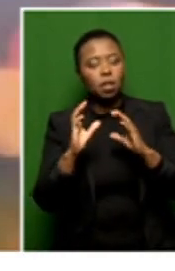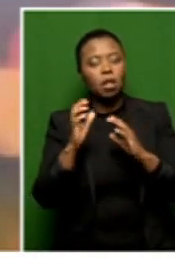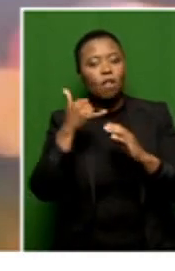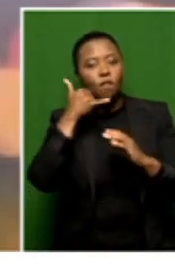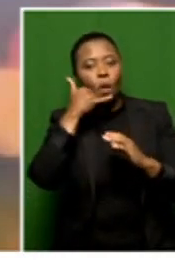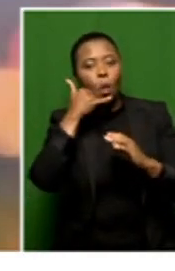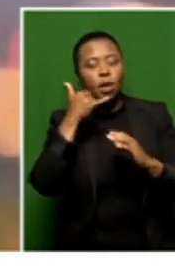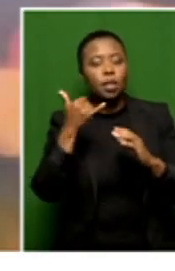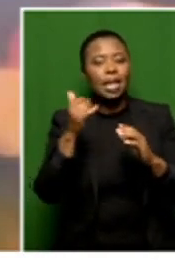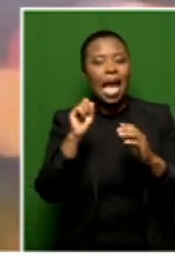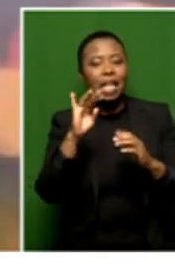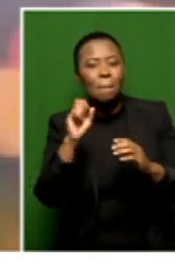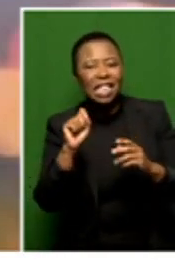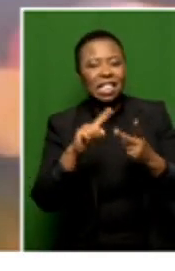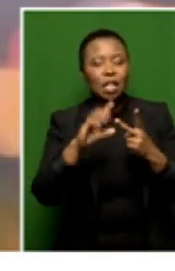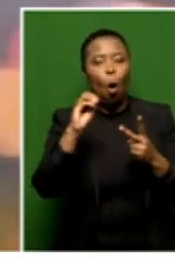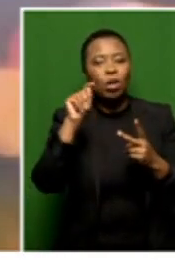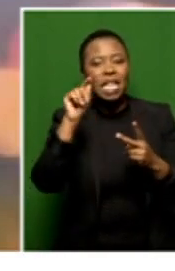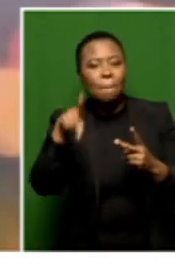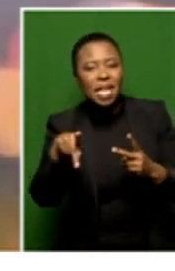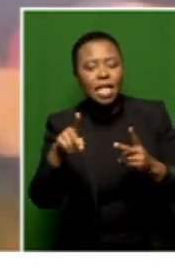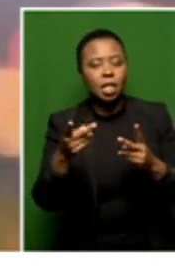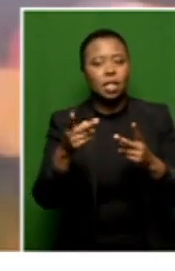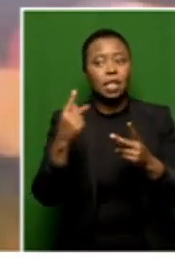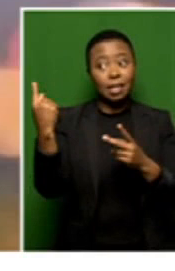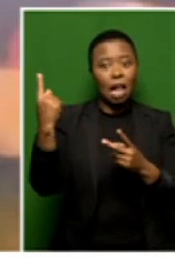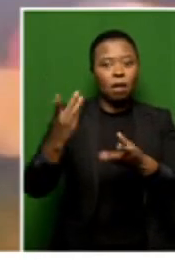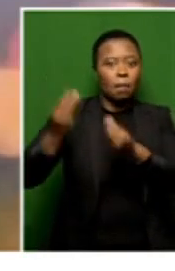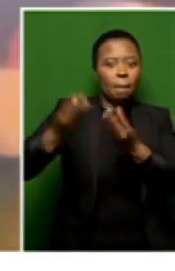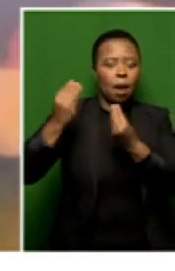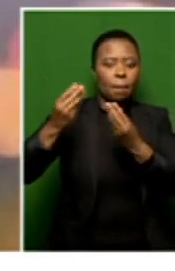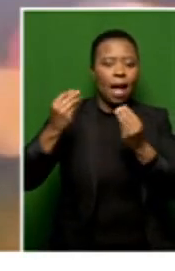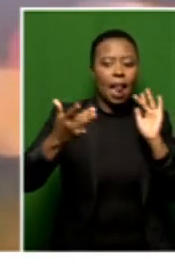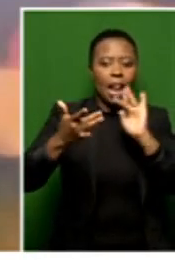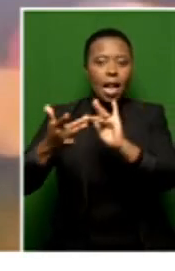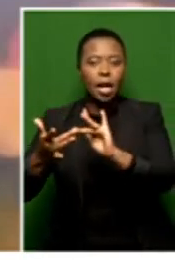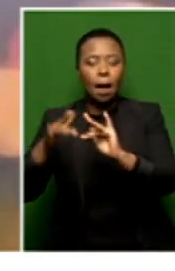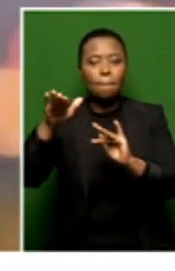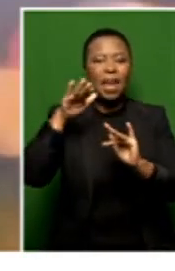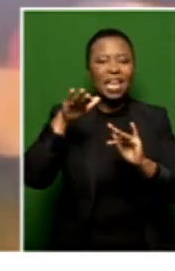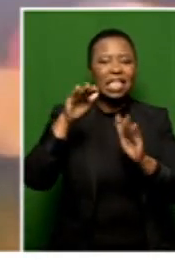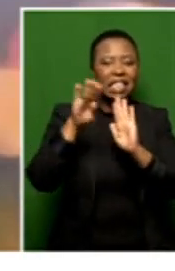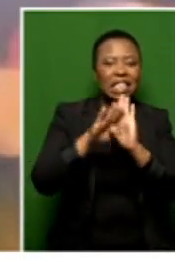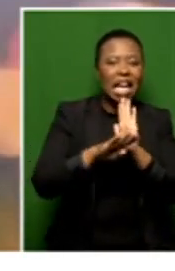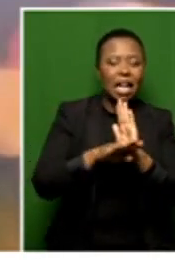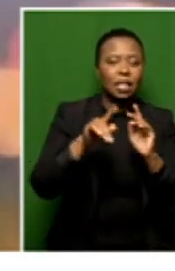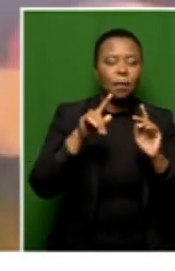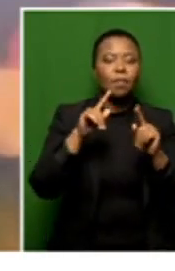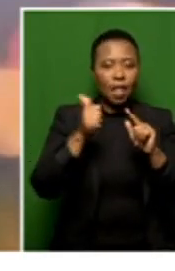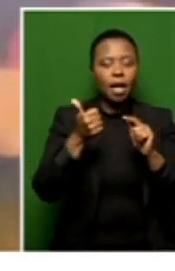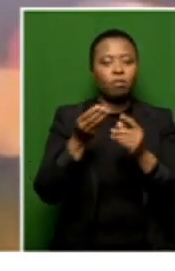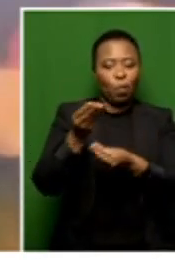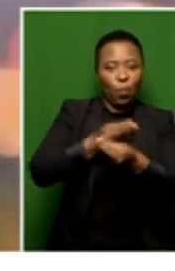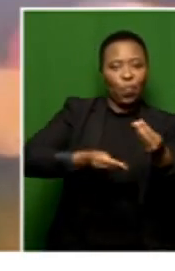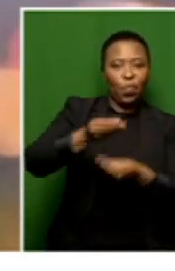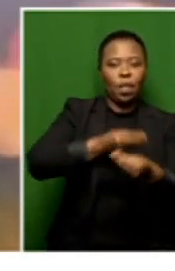SMS OTPs, and use that then to log into banking details, your banking account, and conduct fraudulent